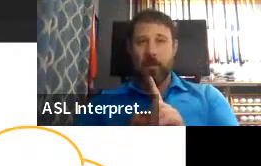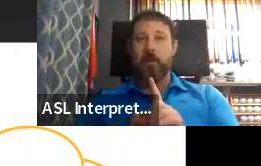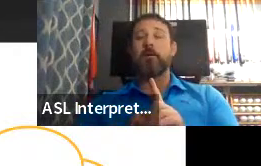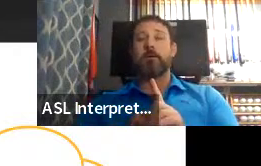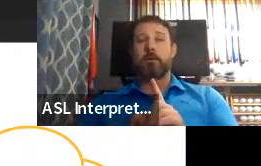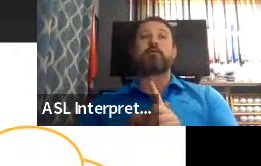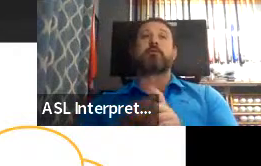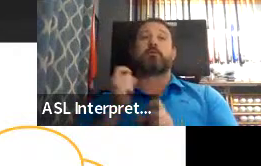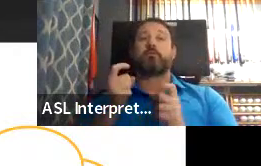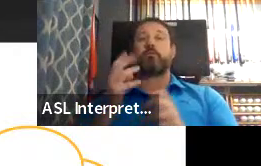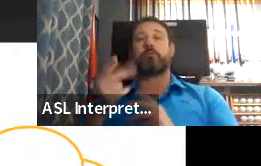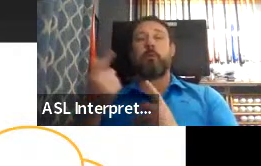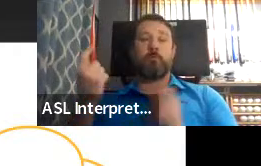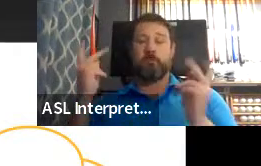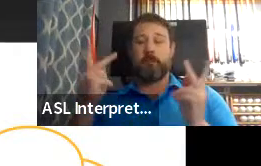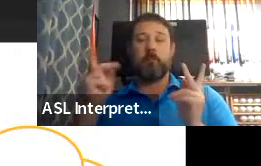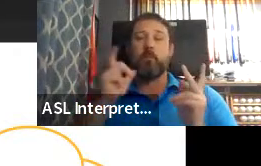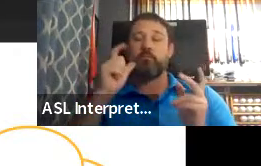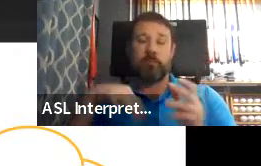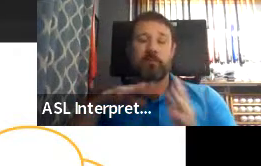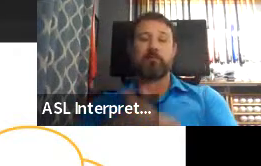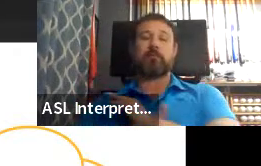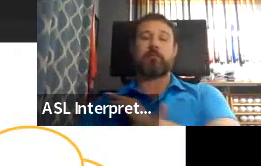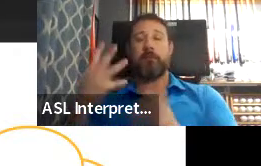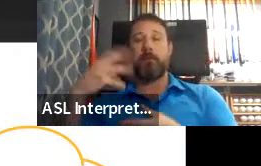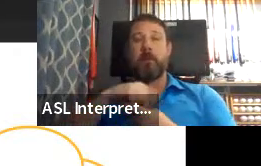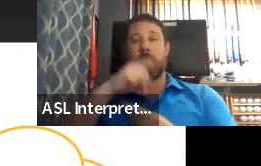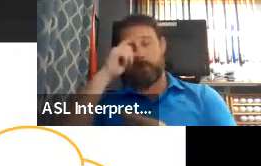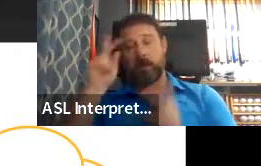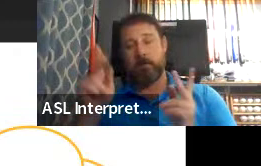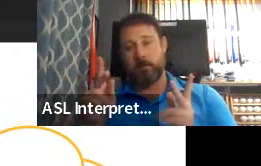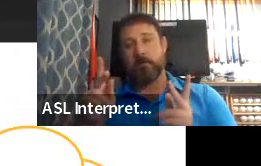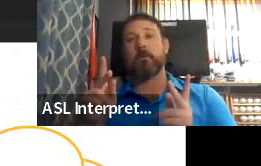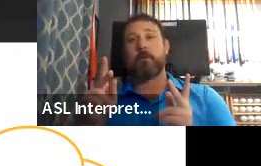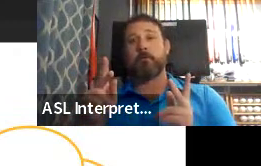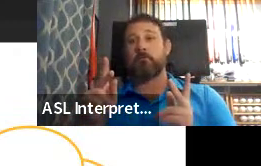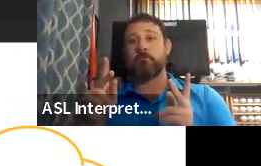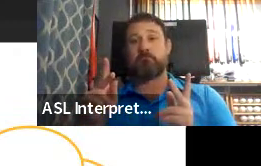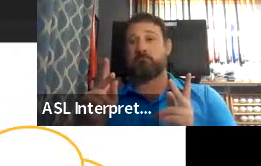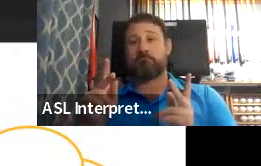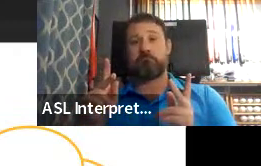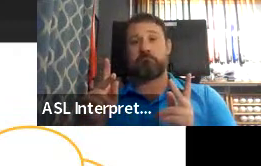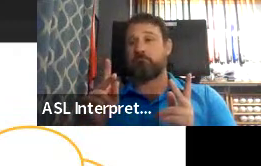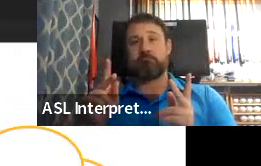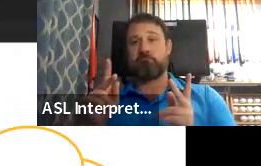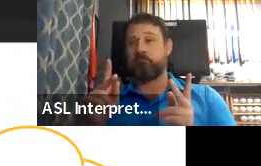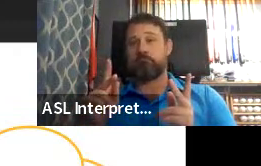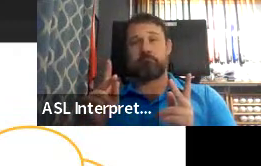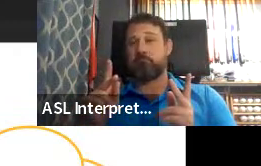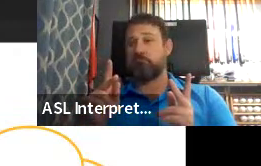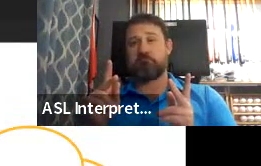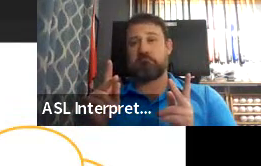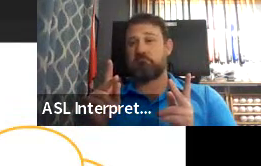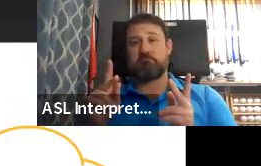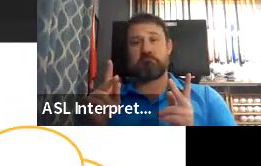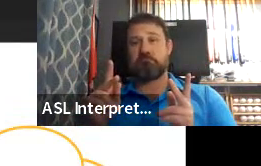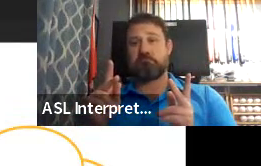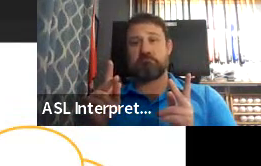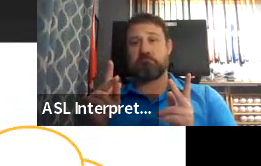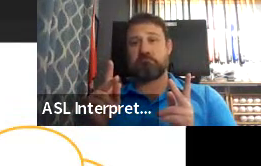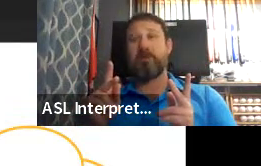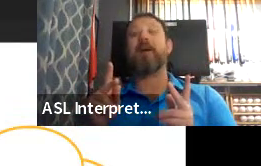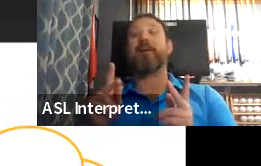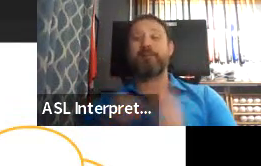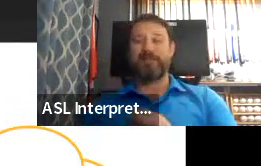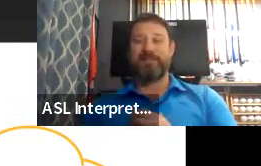history of the country, including Black folks. And I need to slow down in my talking so that I can then stretch this out a